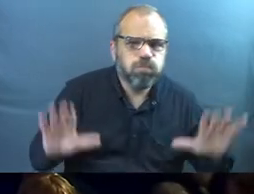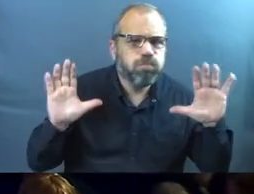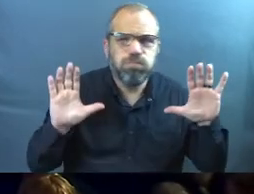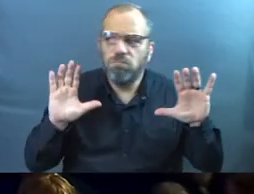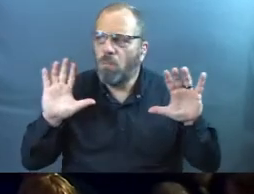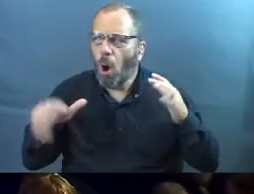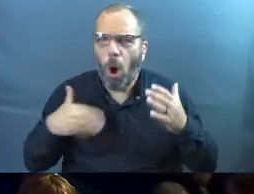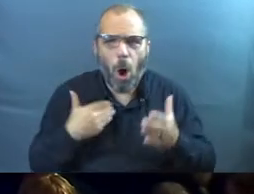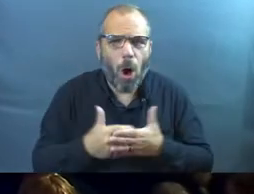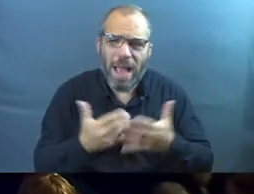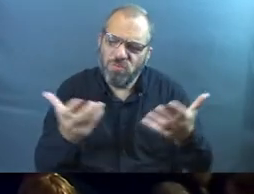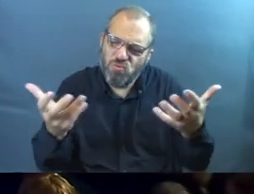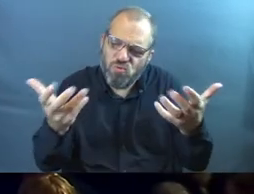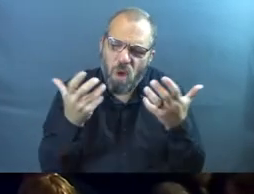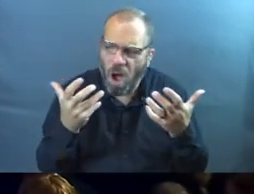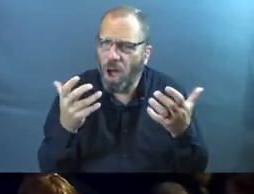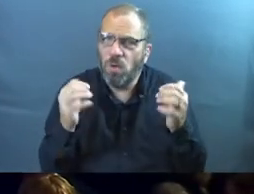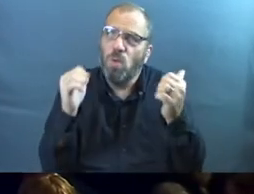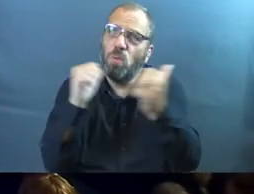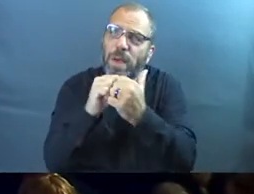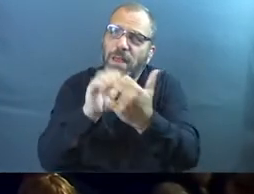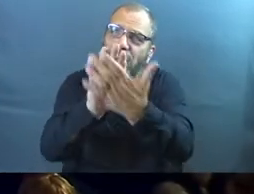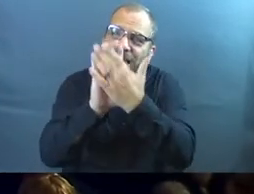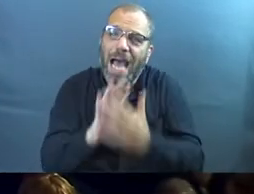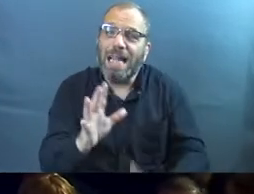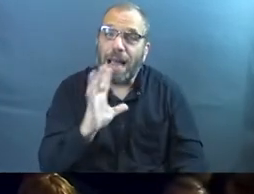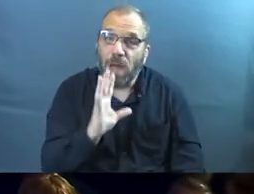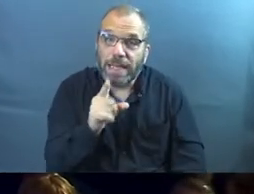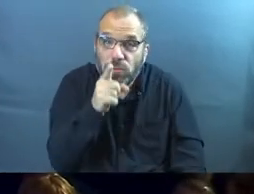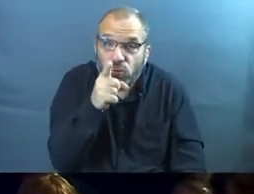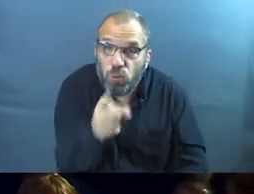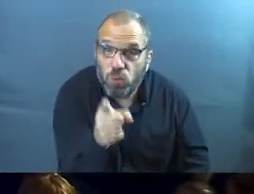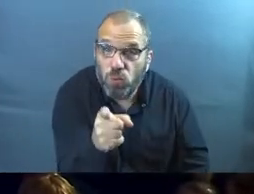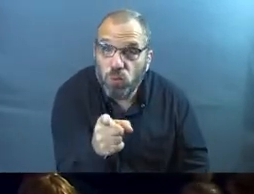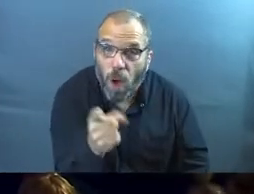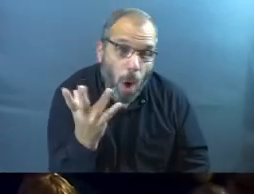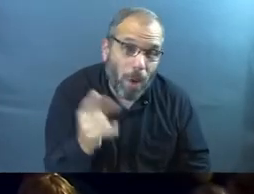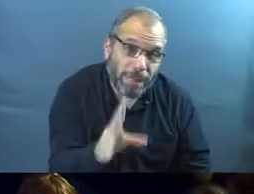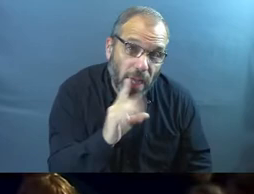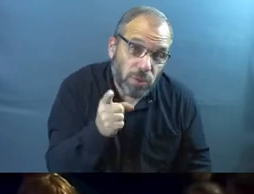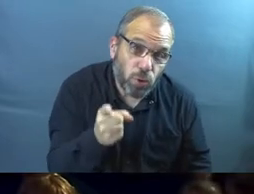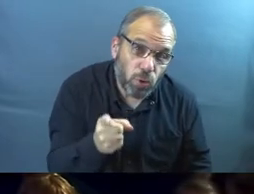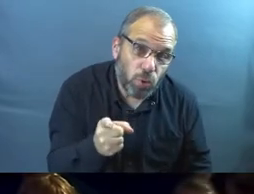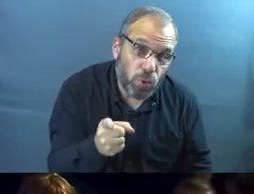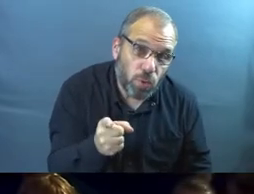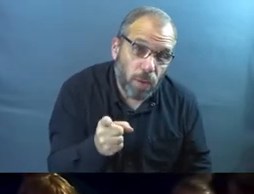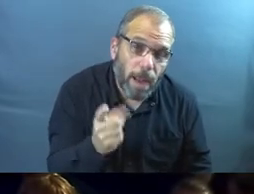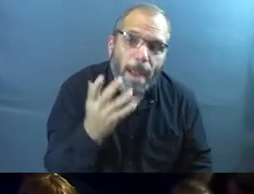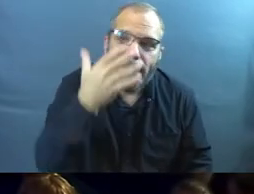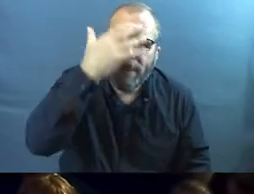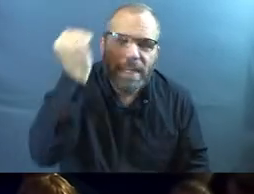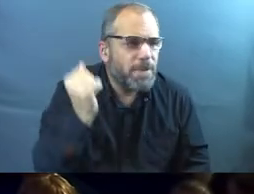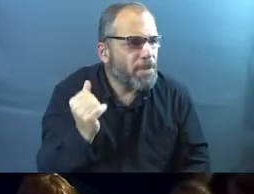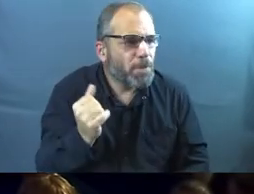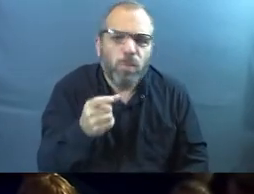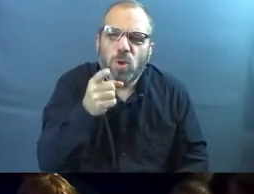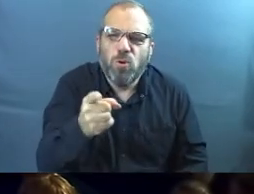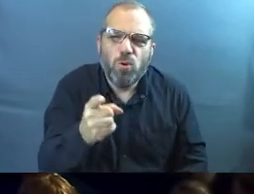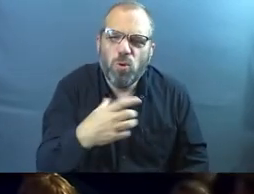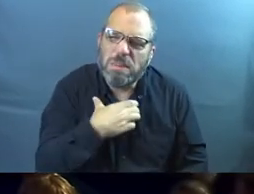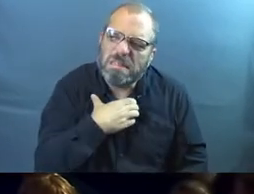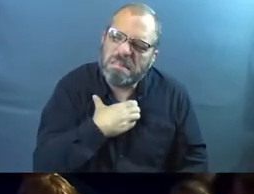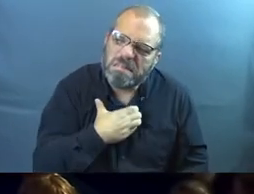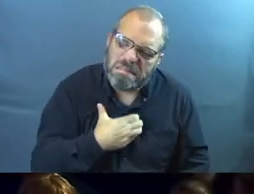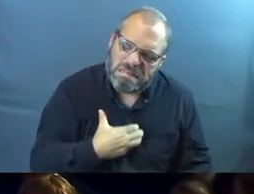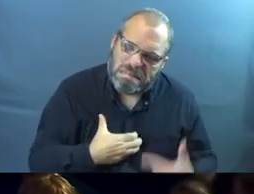him, and you want something with God. I'm speaking to you today. The reason I'm speaking to you is because you have a